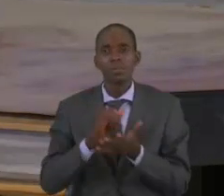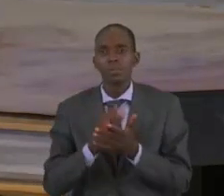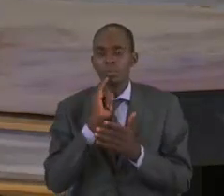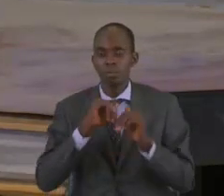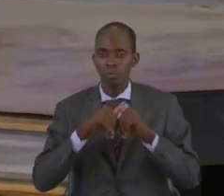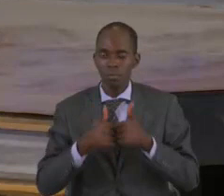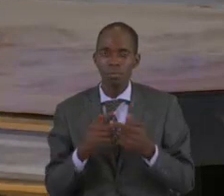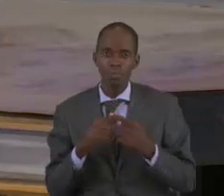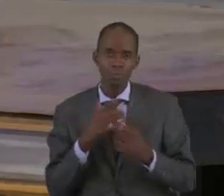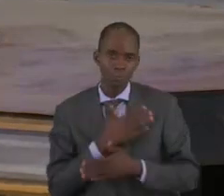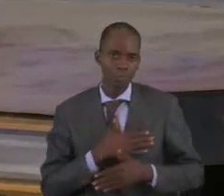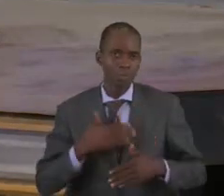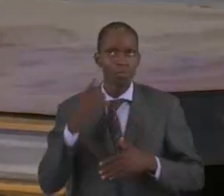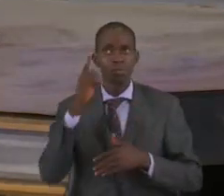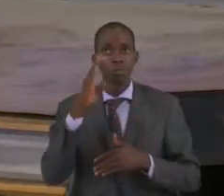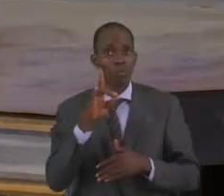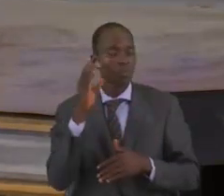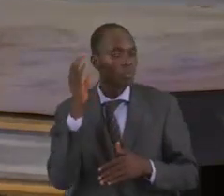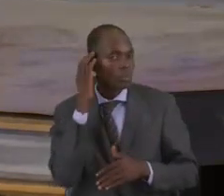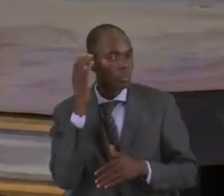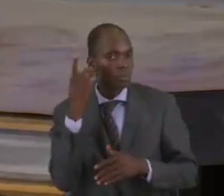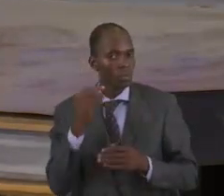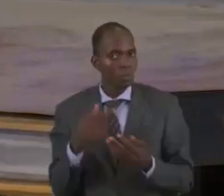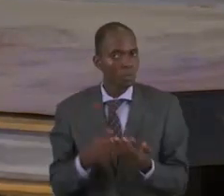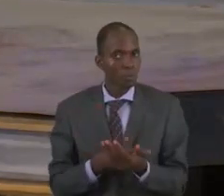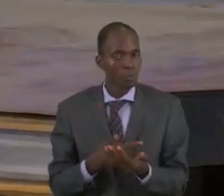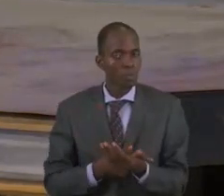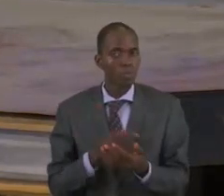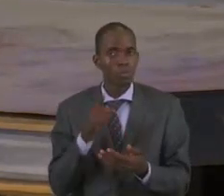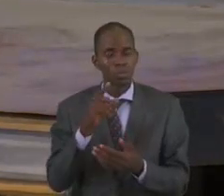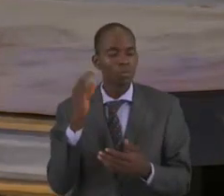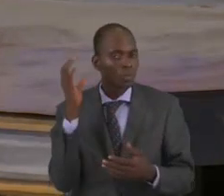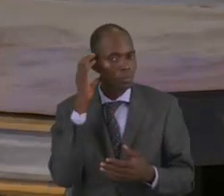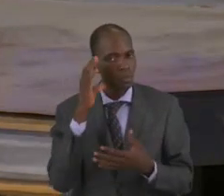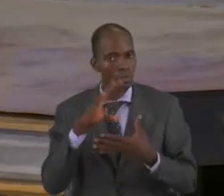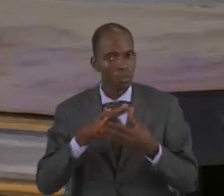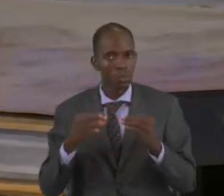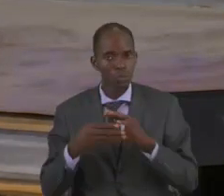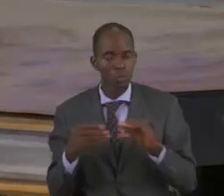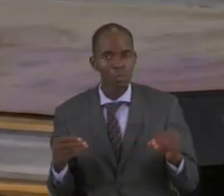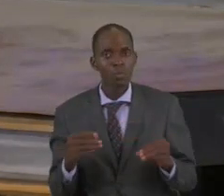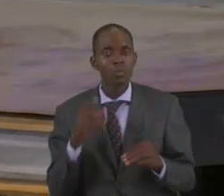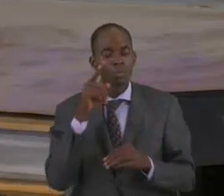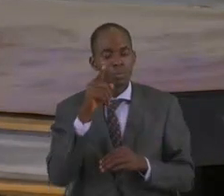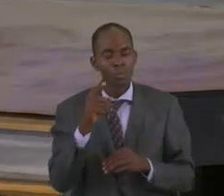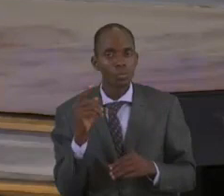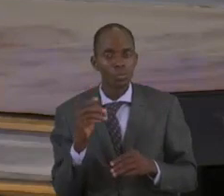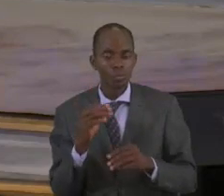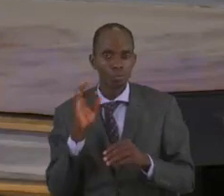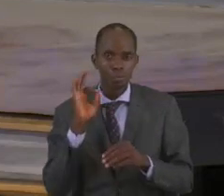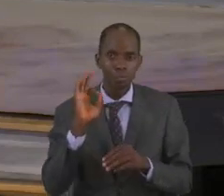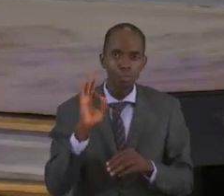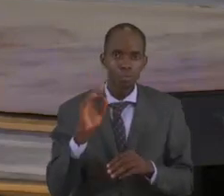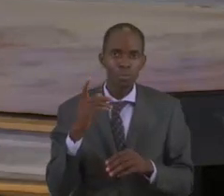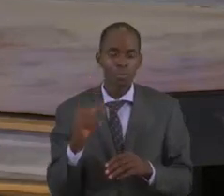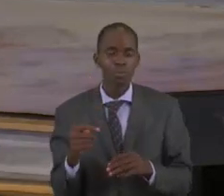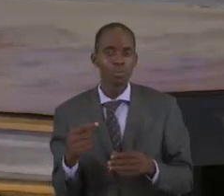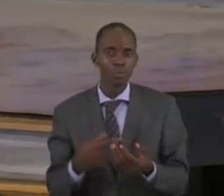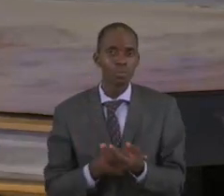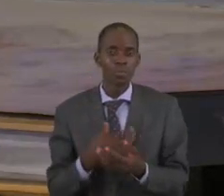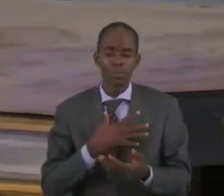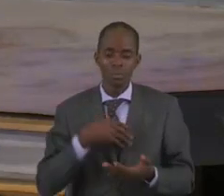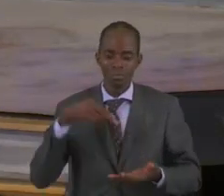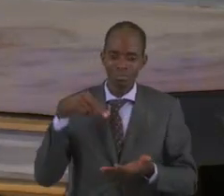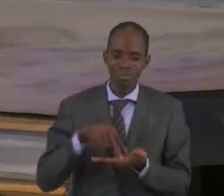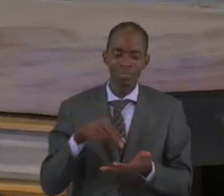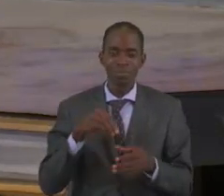please God. We hear the gospel, accept the gospel, embrace the gospel, stand in the